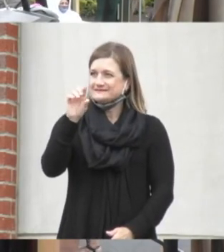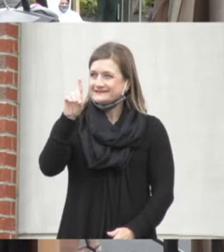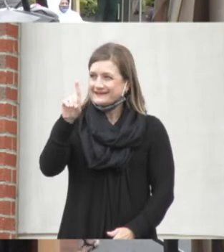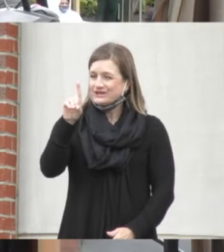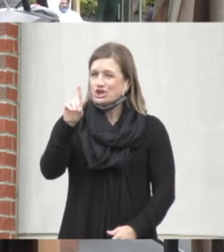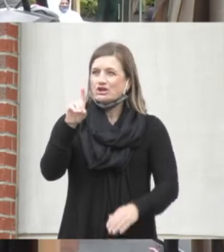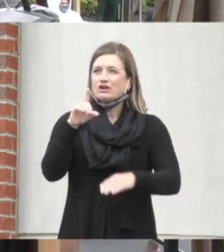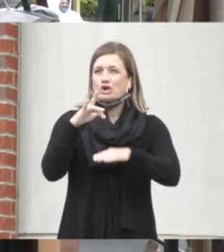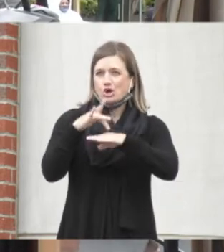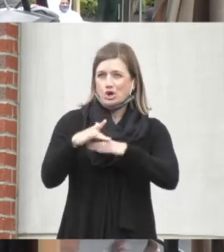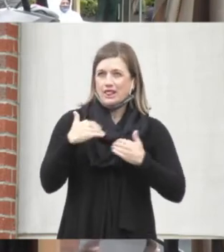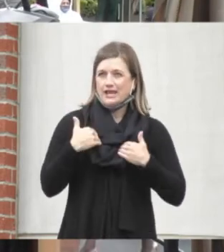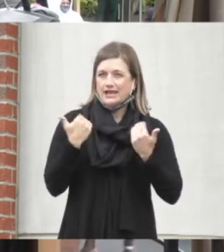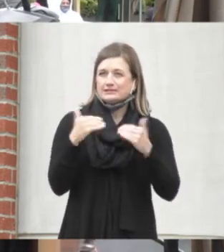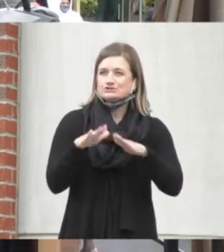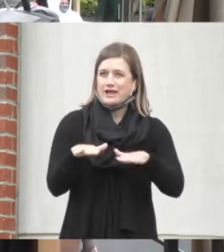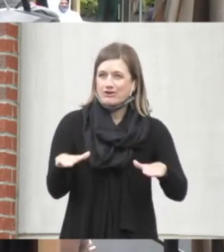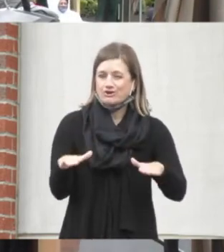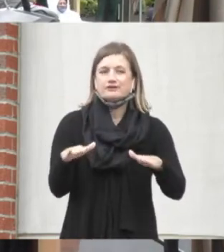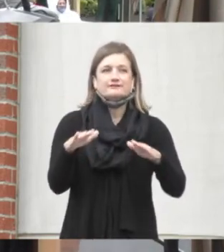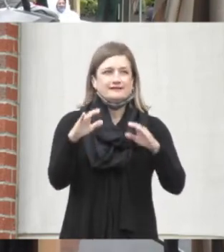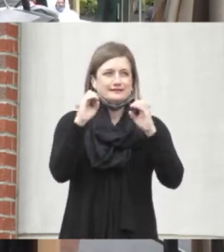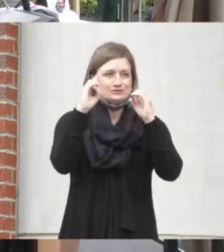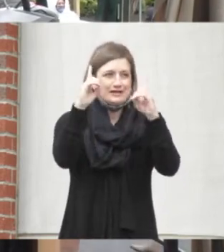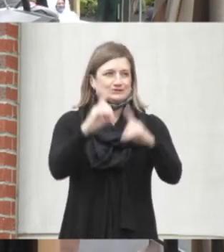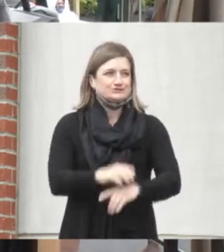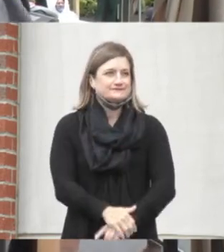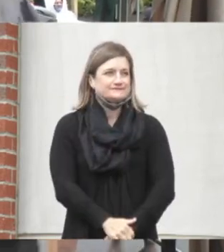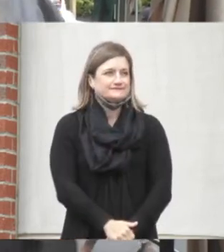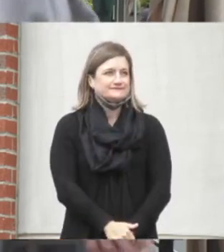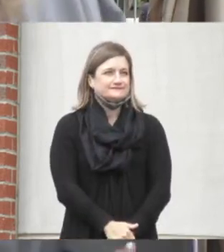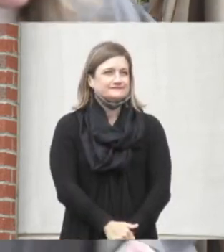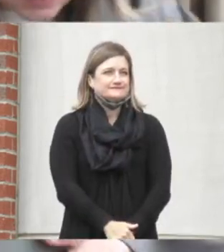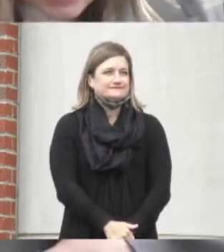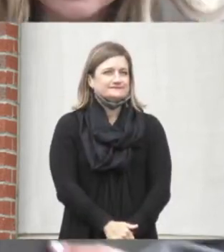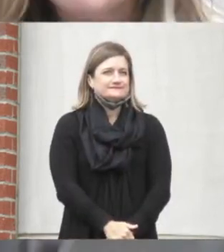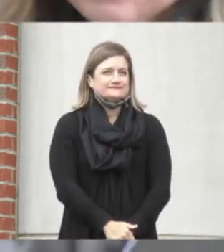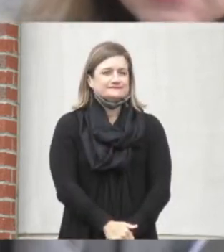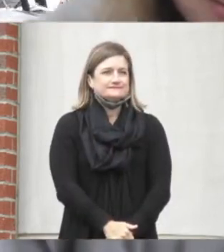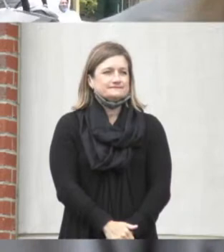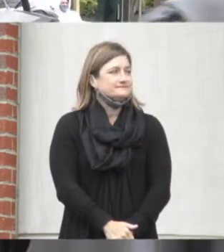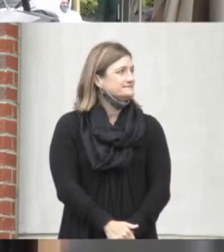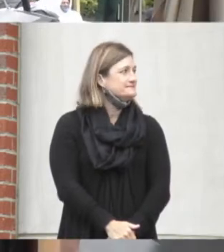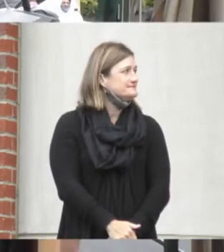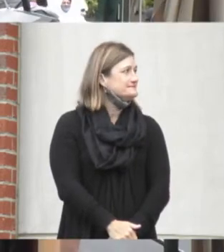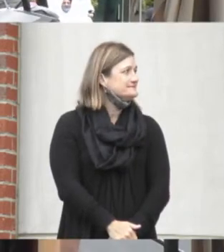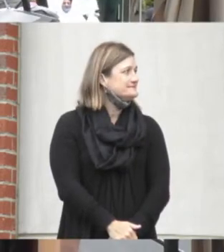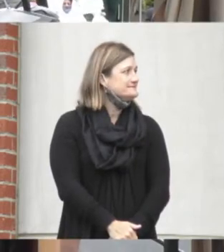Right.